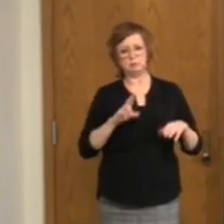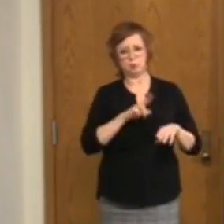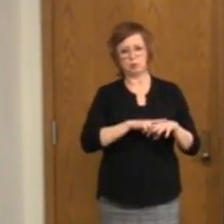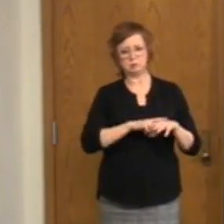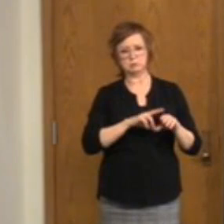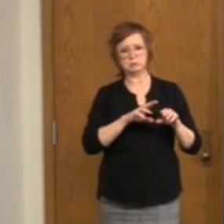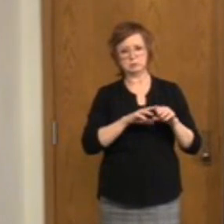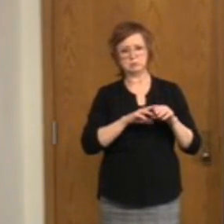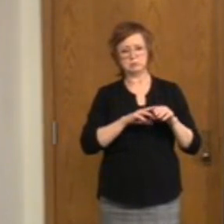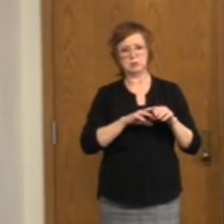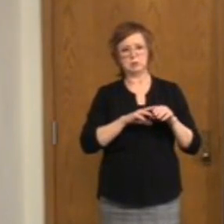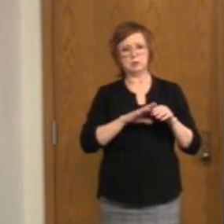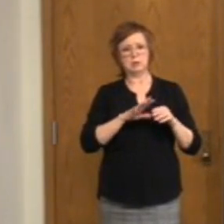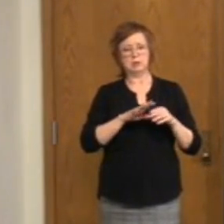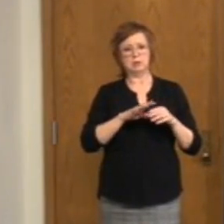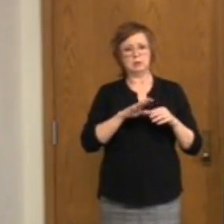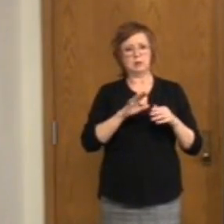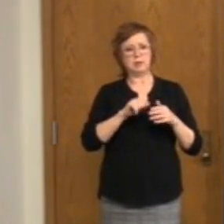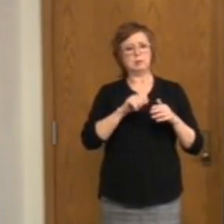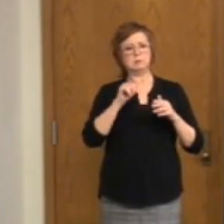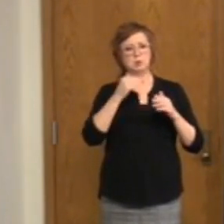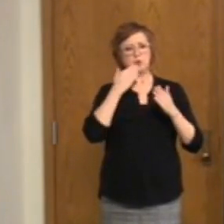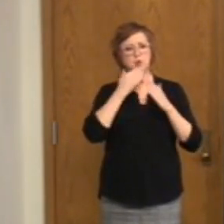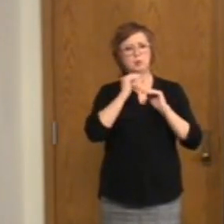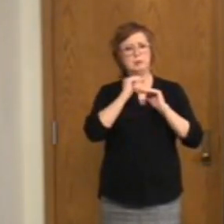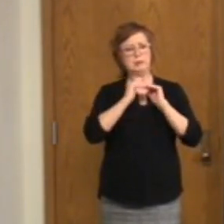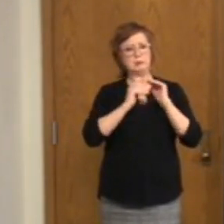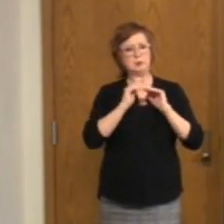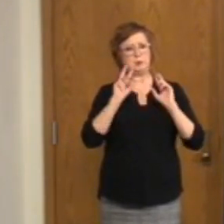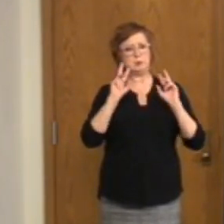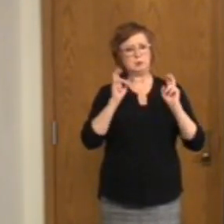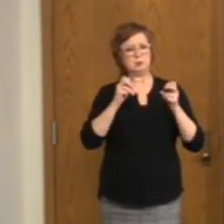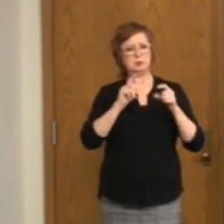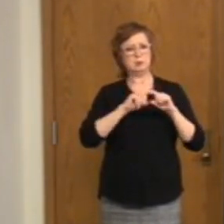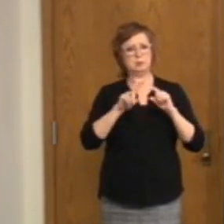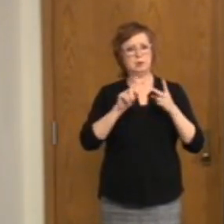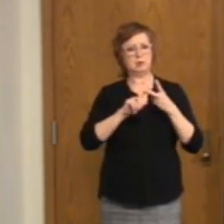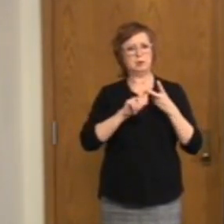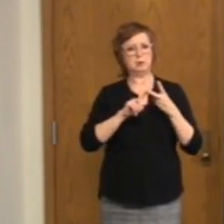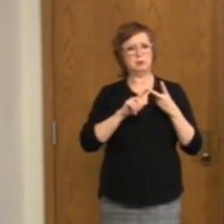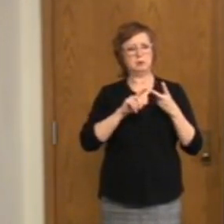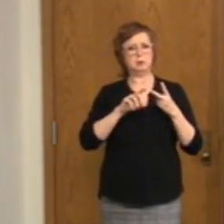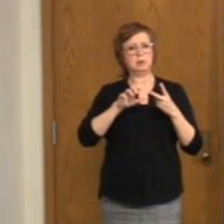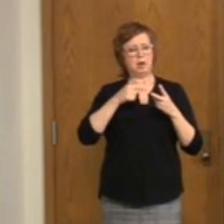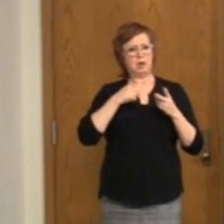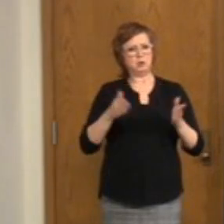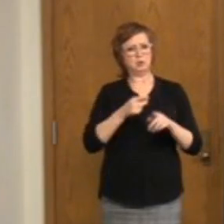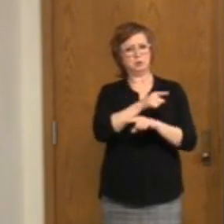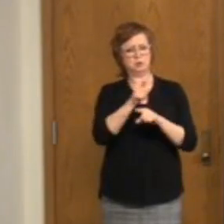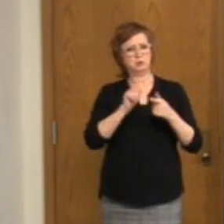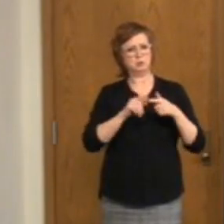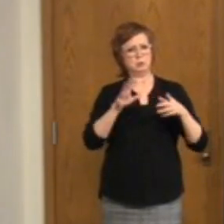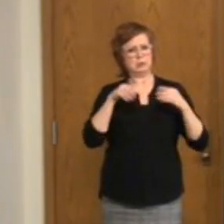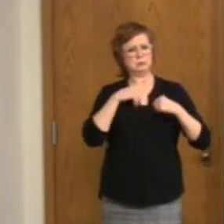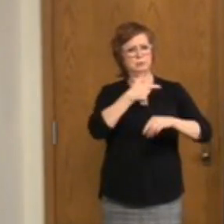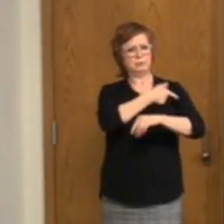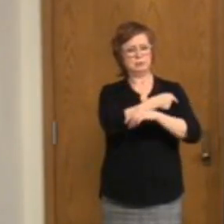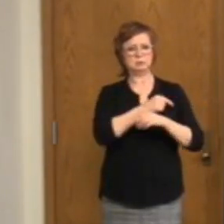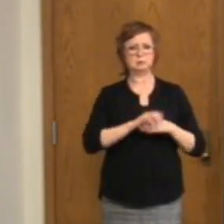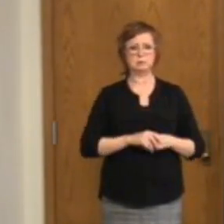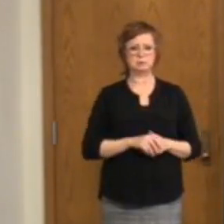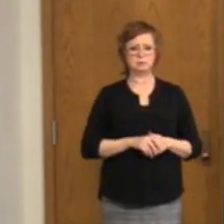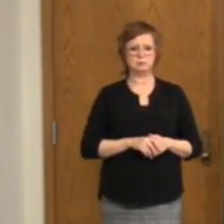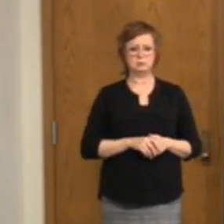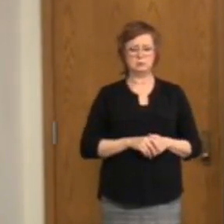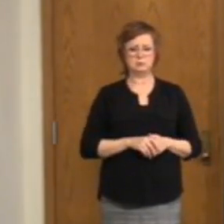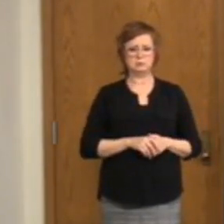strongly encourage everyone to think of getting vaccinated. And there were a few situations where there was a higher level of people